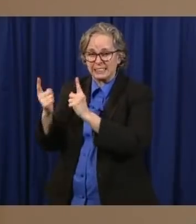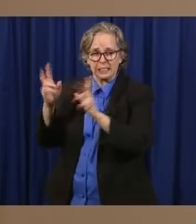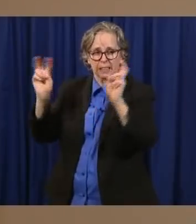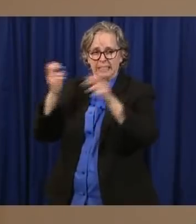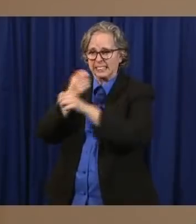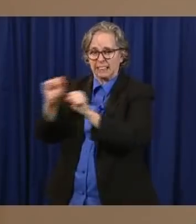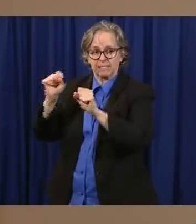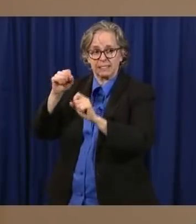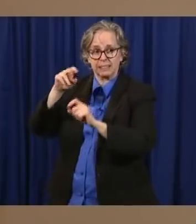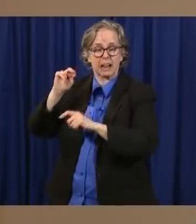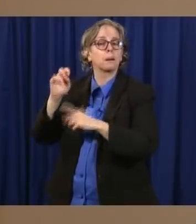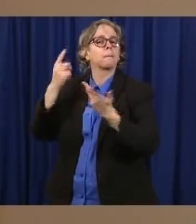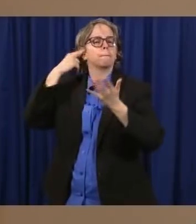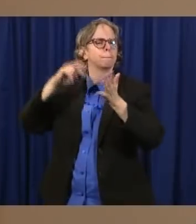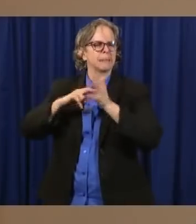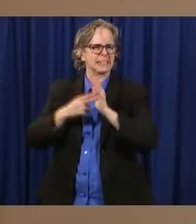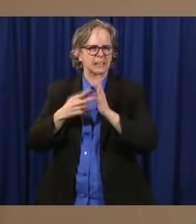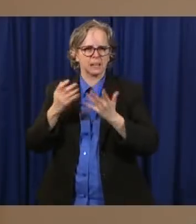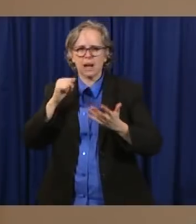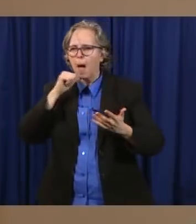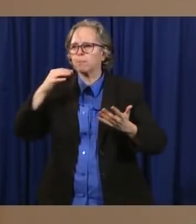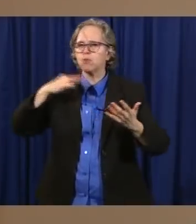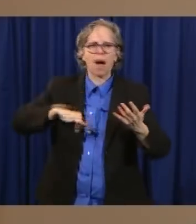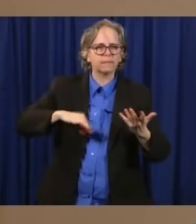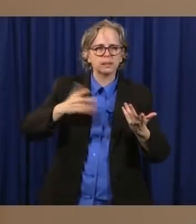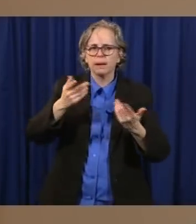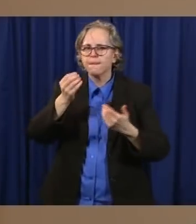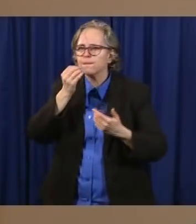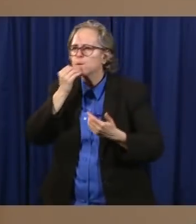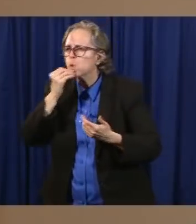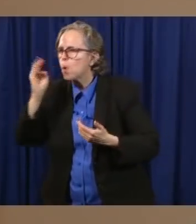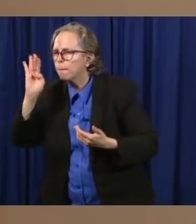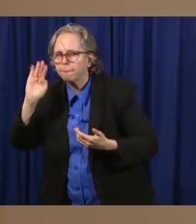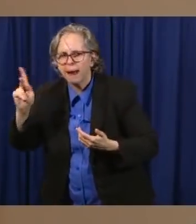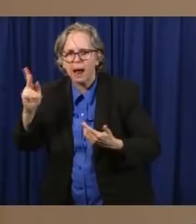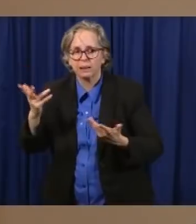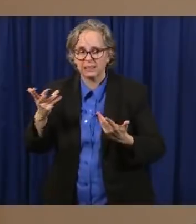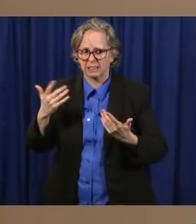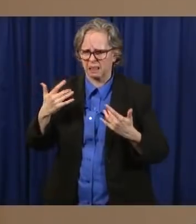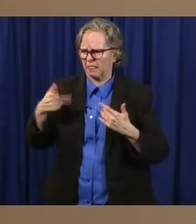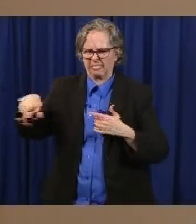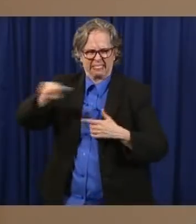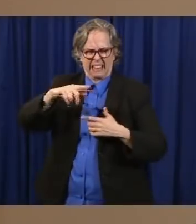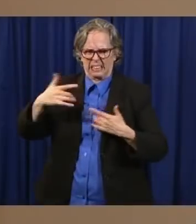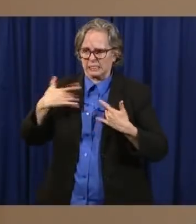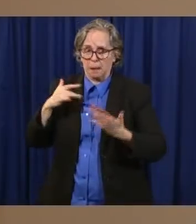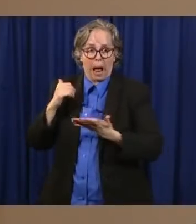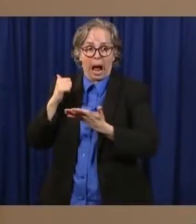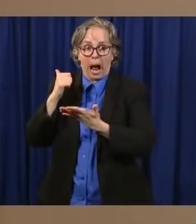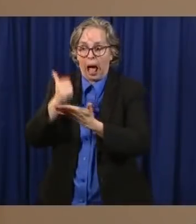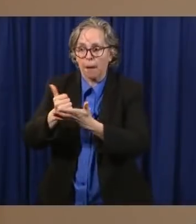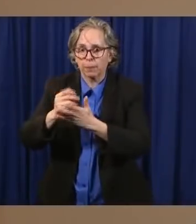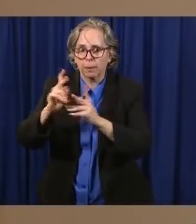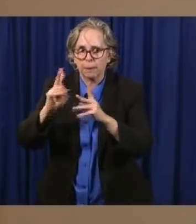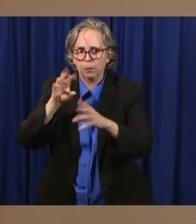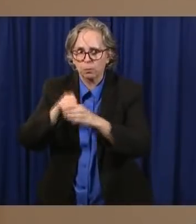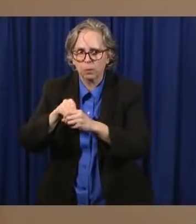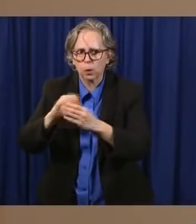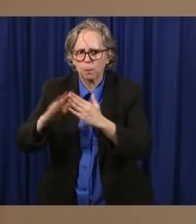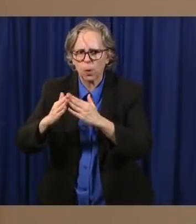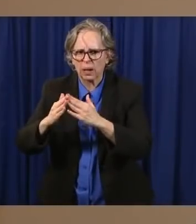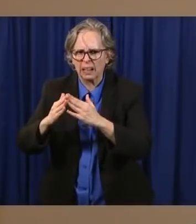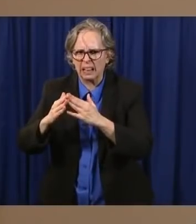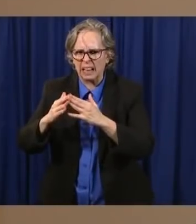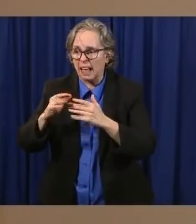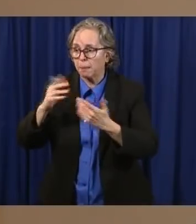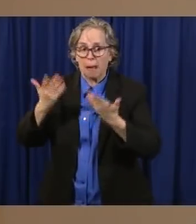our nonprofits that typically reach out to disenfranchised communities, they're struggling as well, as our